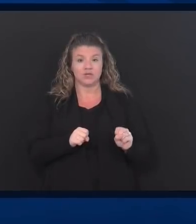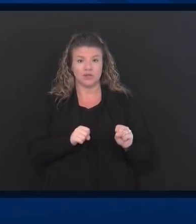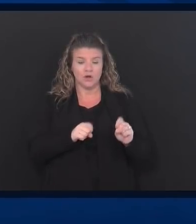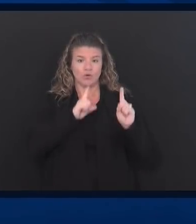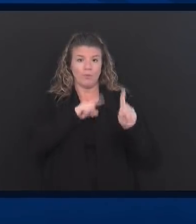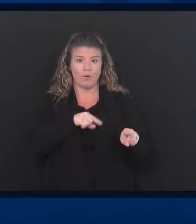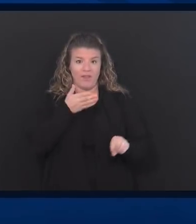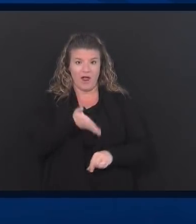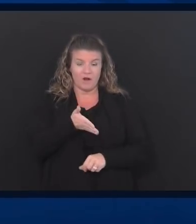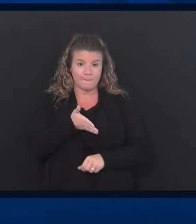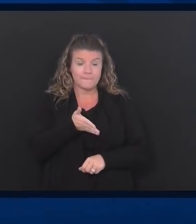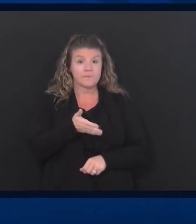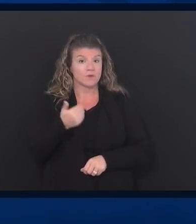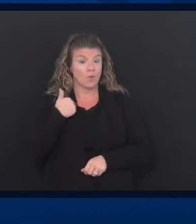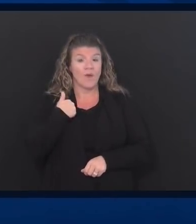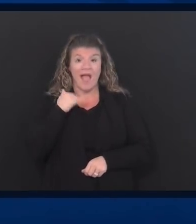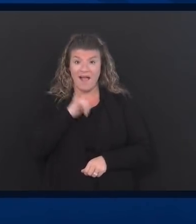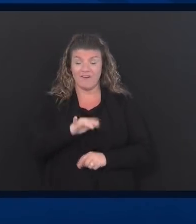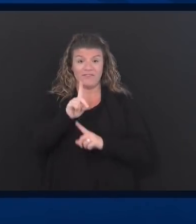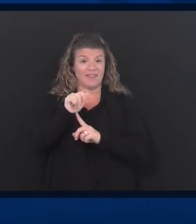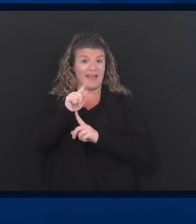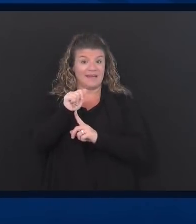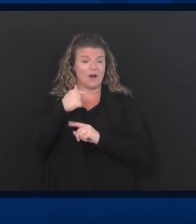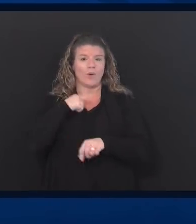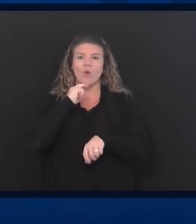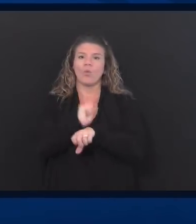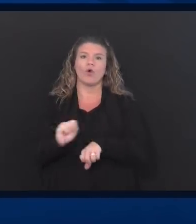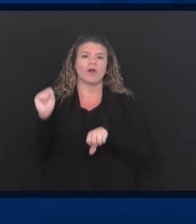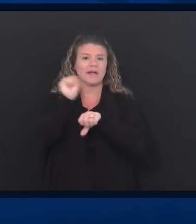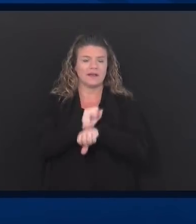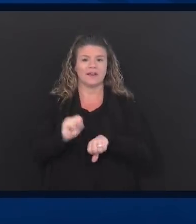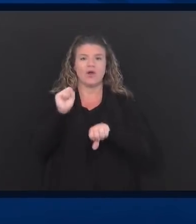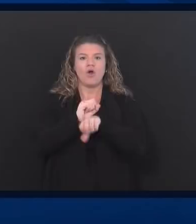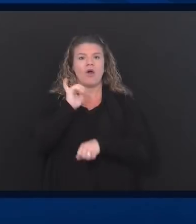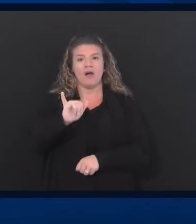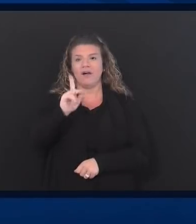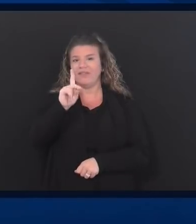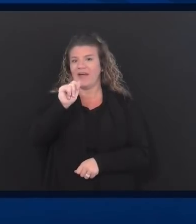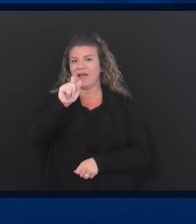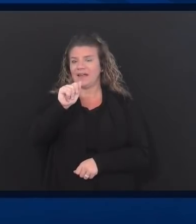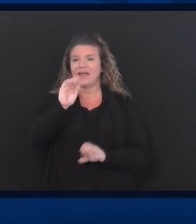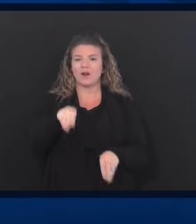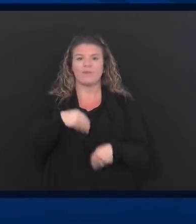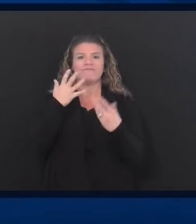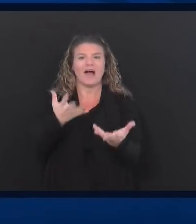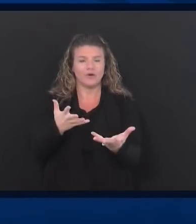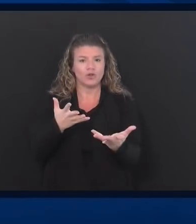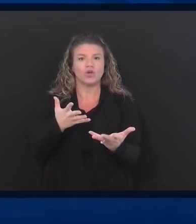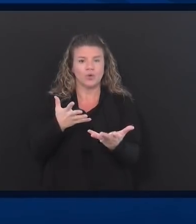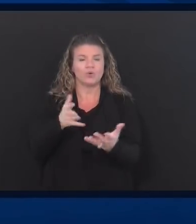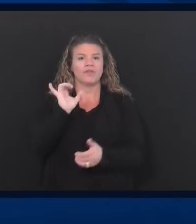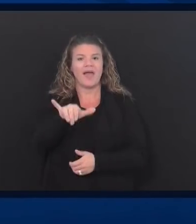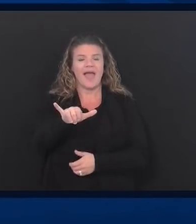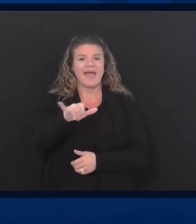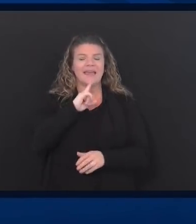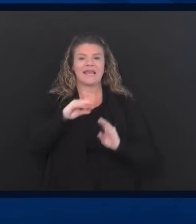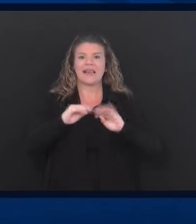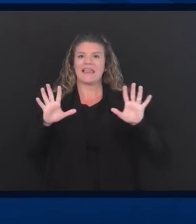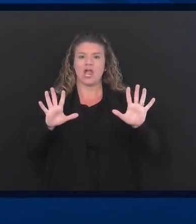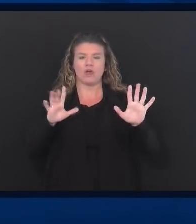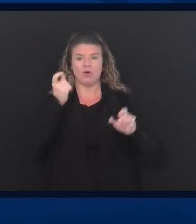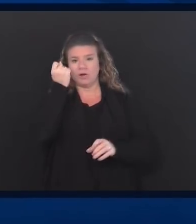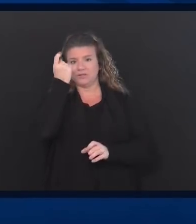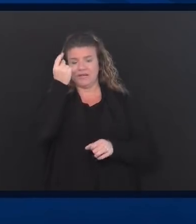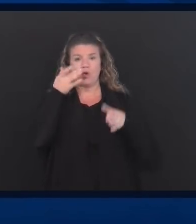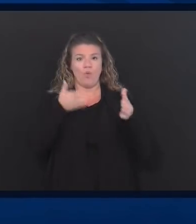we do have some of that data. We are working to make sure it's provided to you in a clear and